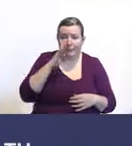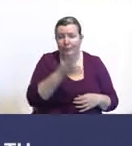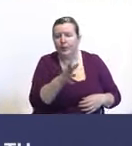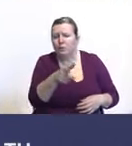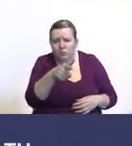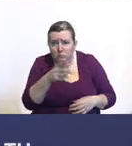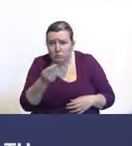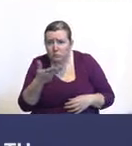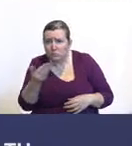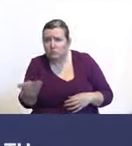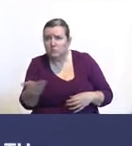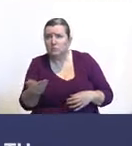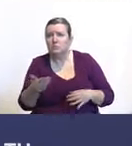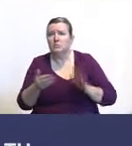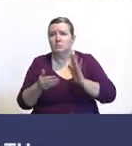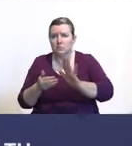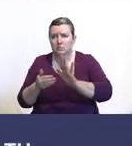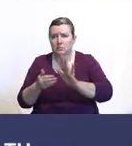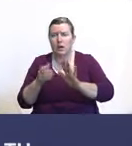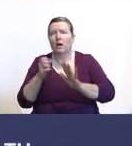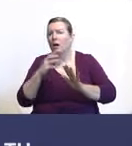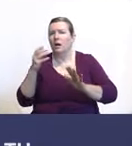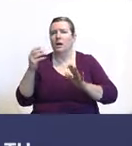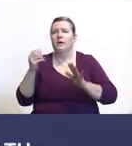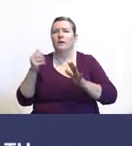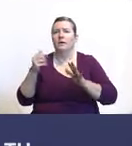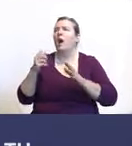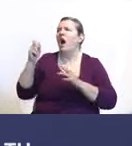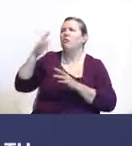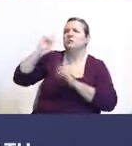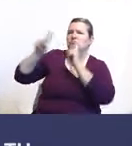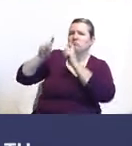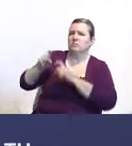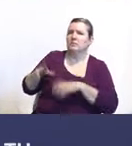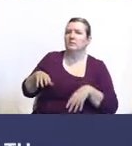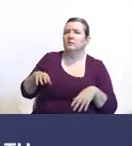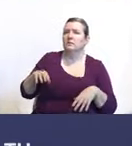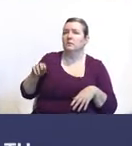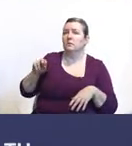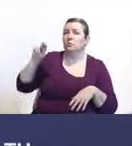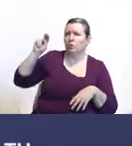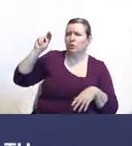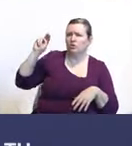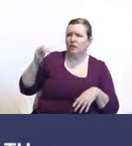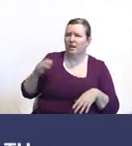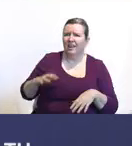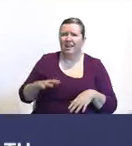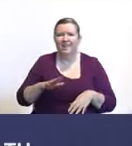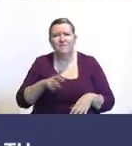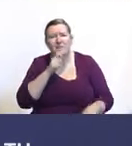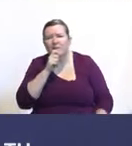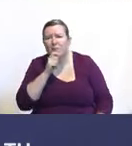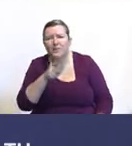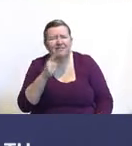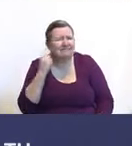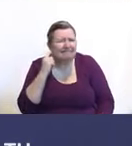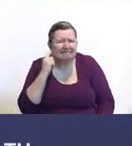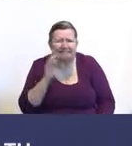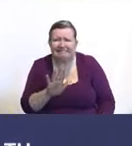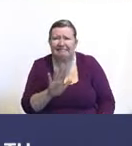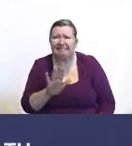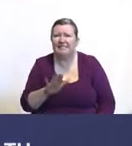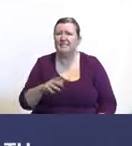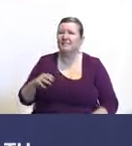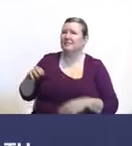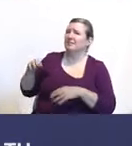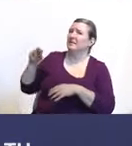you. Got a few things here, so I'll talk fast. The mayor of Bloomfield is criticizing a contract. Could you go a little closer with the mic, Ruth, there? Sorry. The mayor of